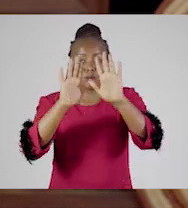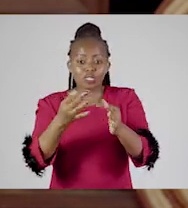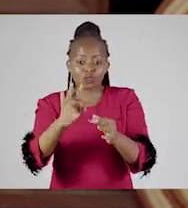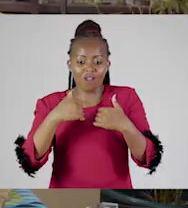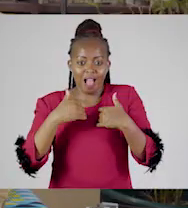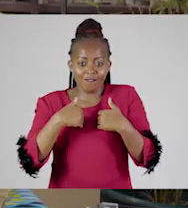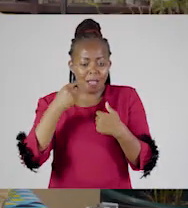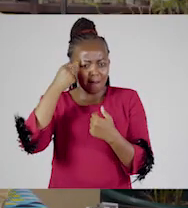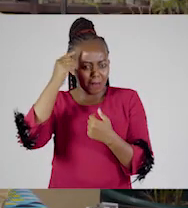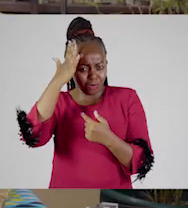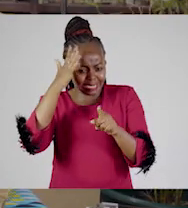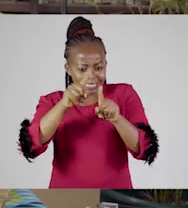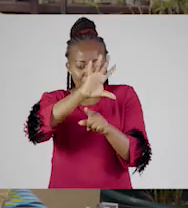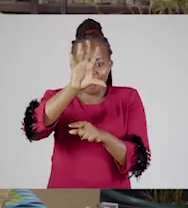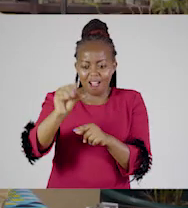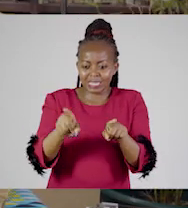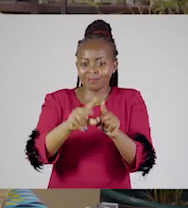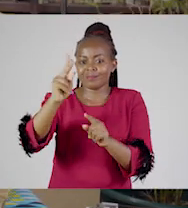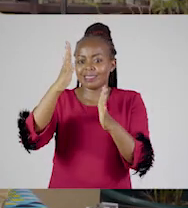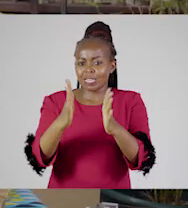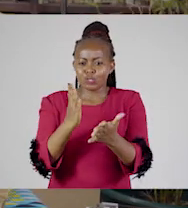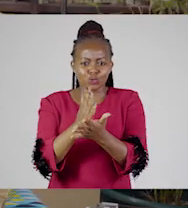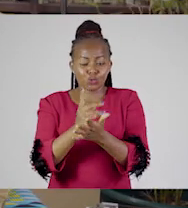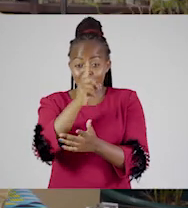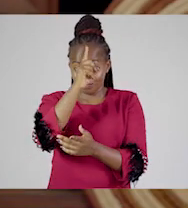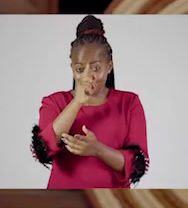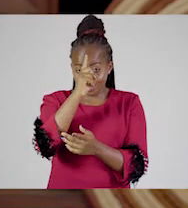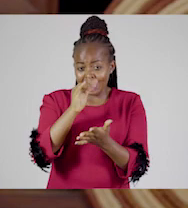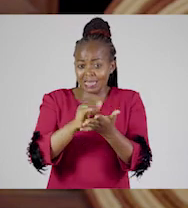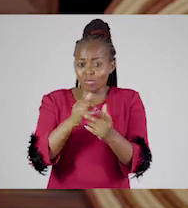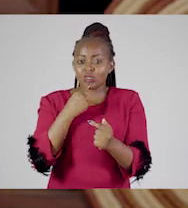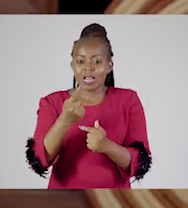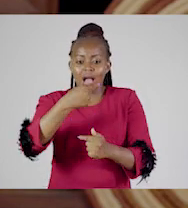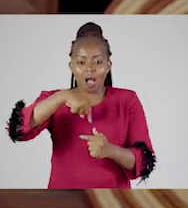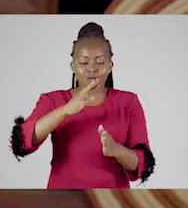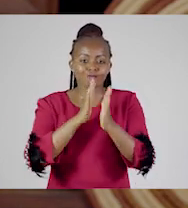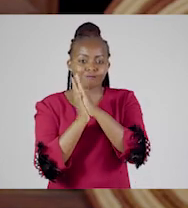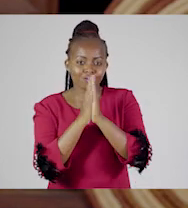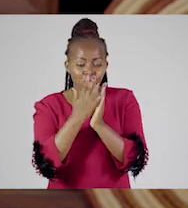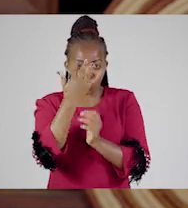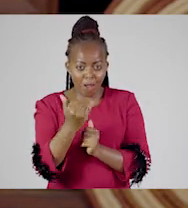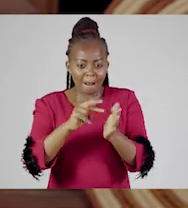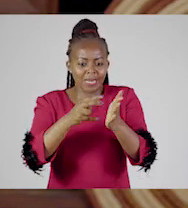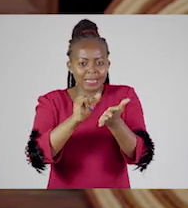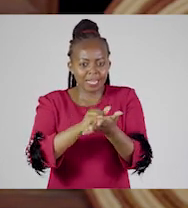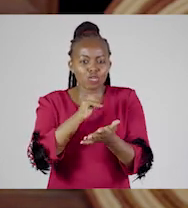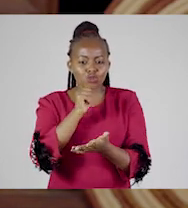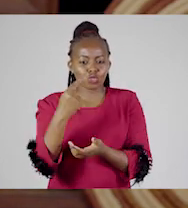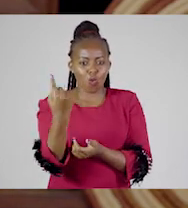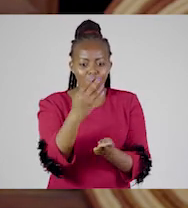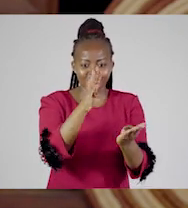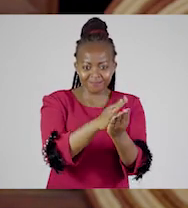our memory as Kenyans and as Africans. It's critical now more than ever that we tell our own stories, and this means that we must not